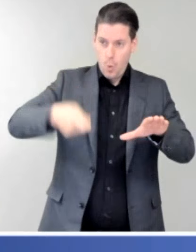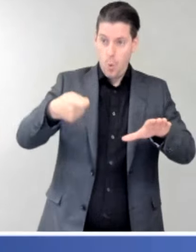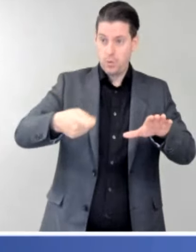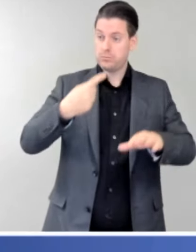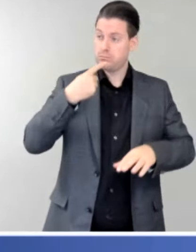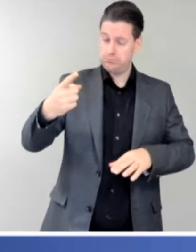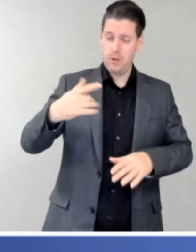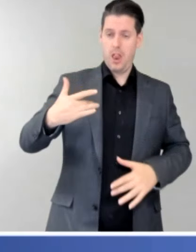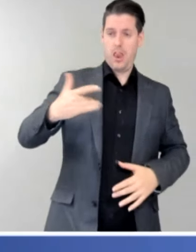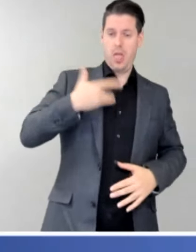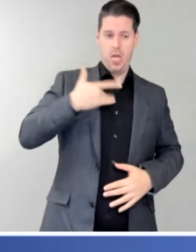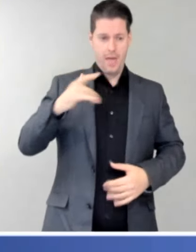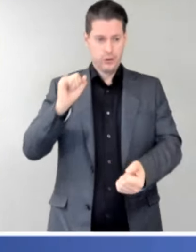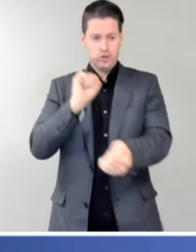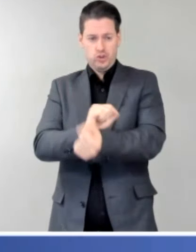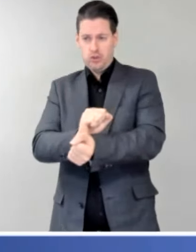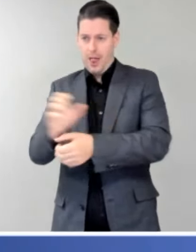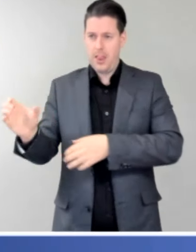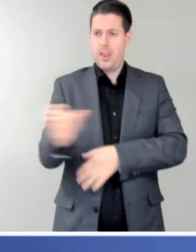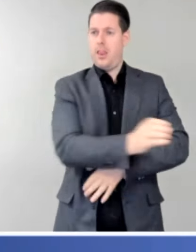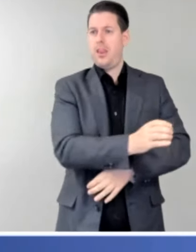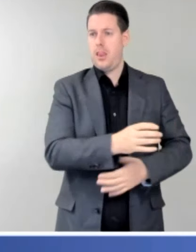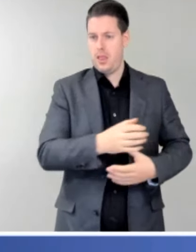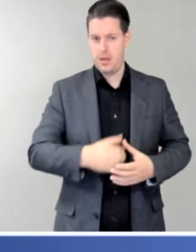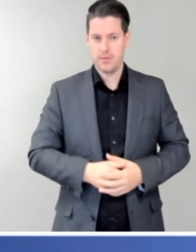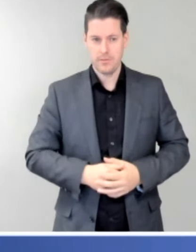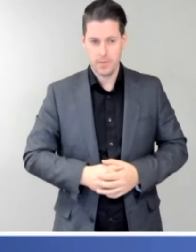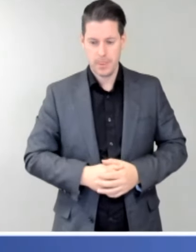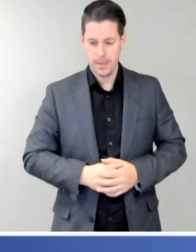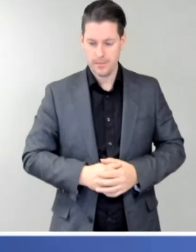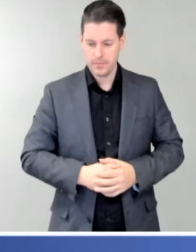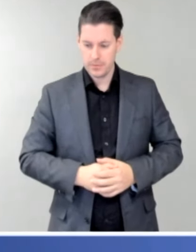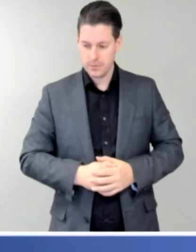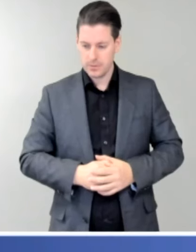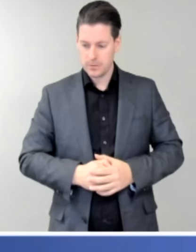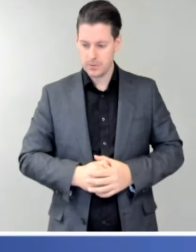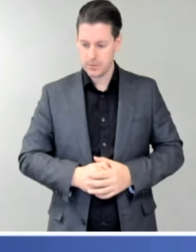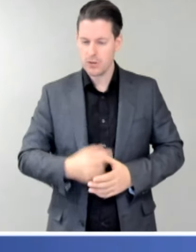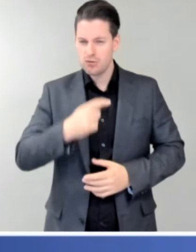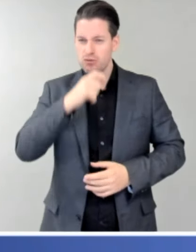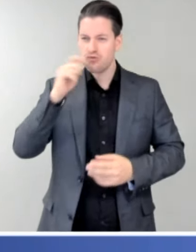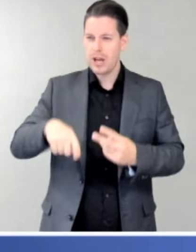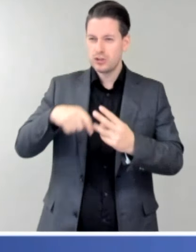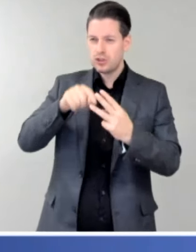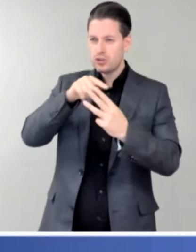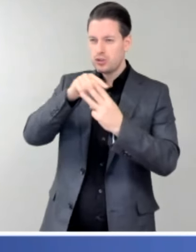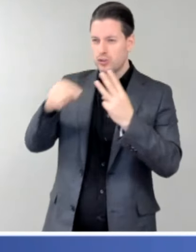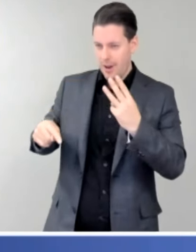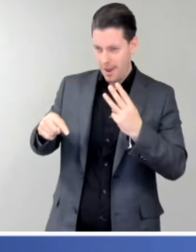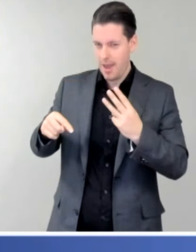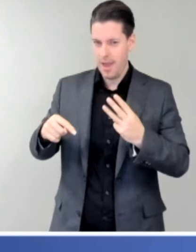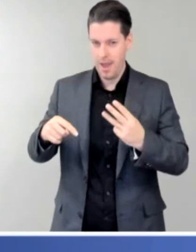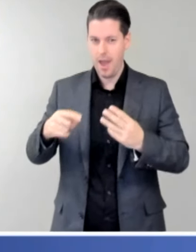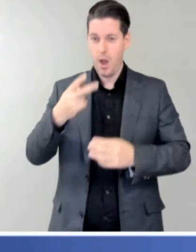imprisonment levied against Igor Girkin, Sergei Dubinsky, Leonid Karchenko in 2022 for